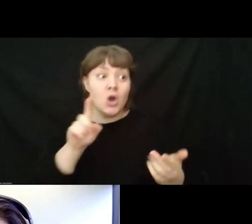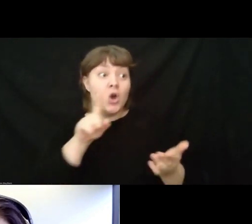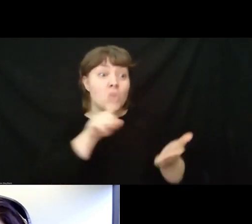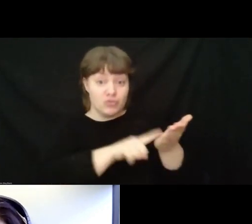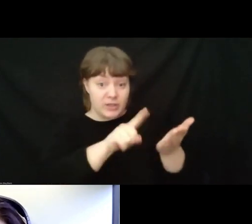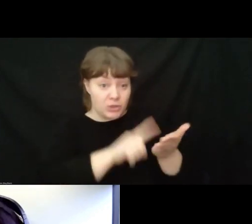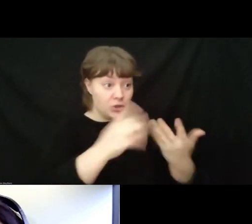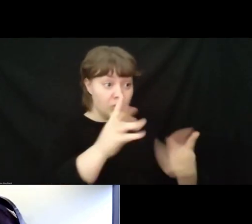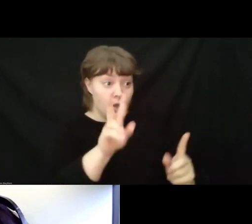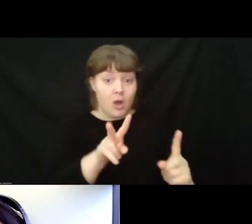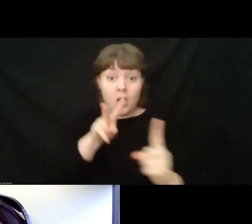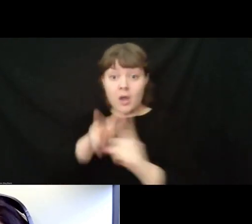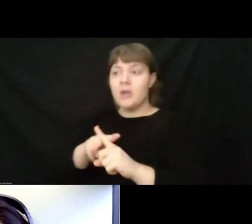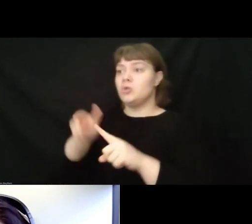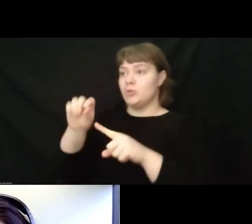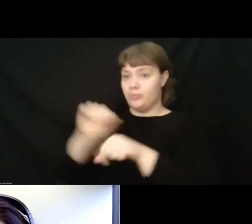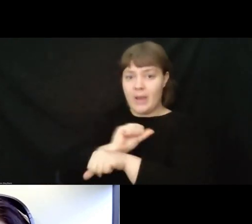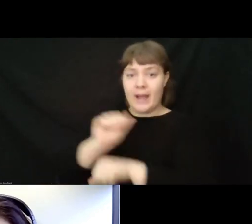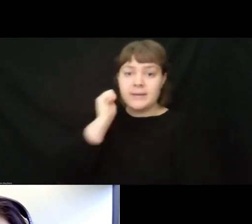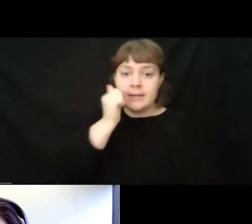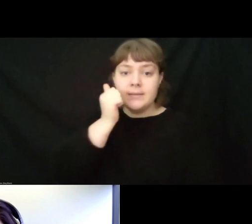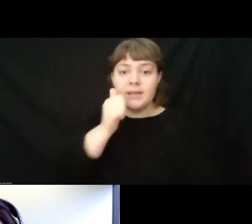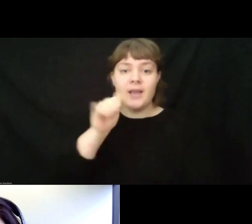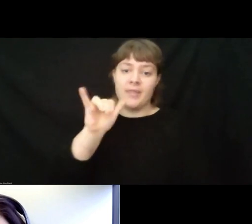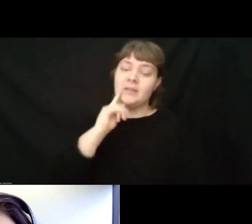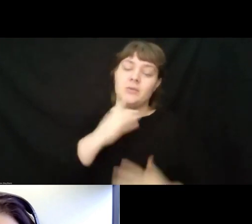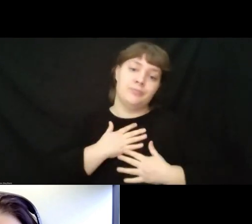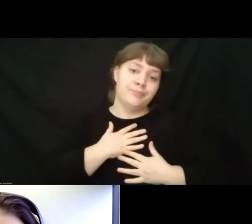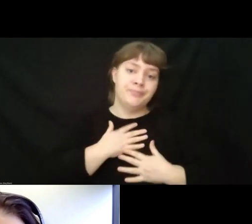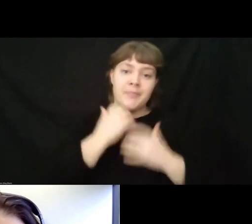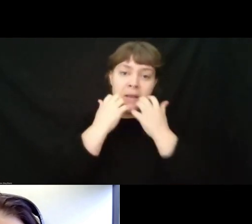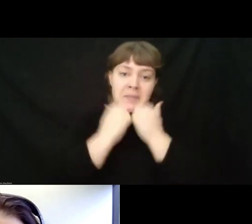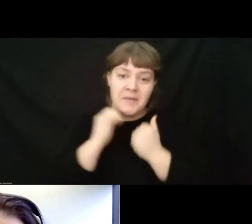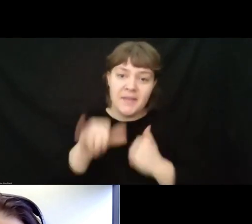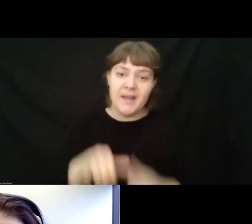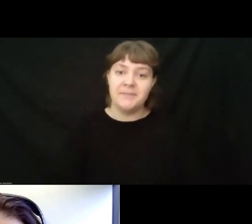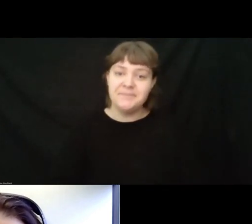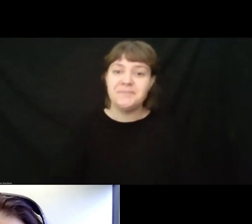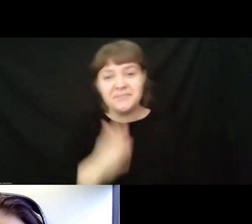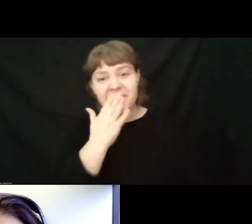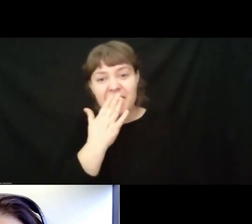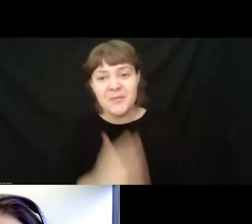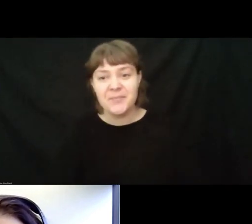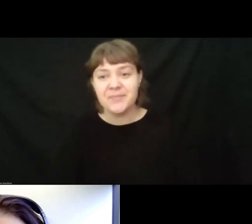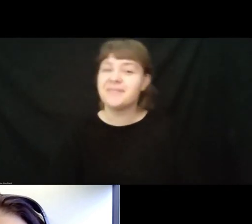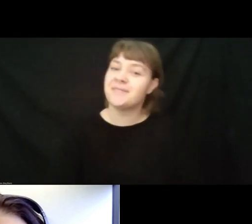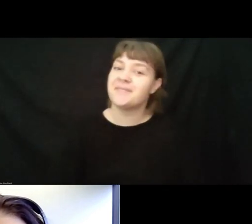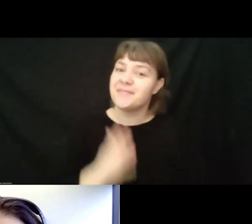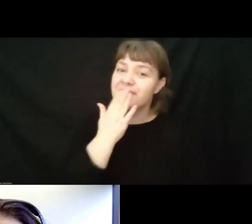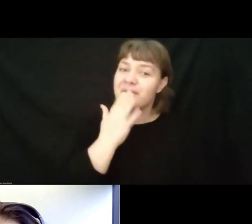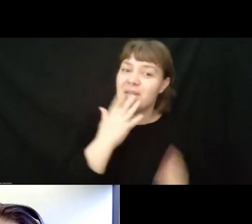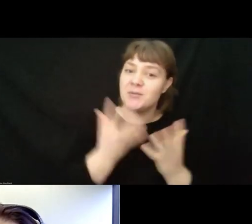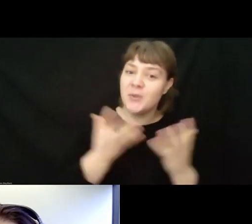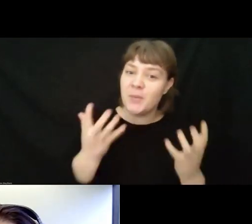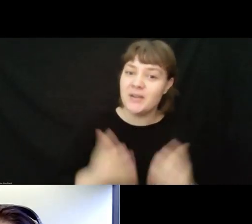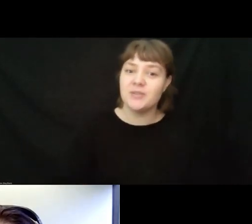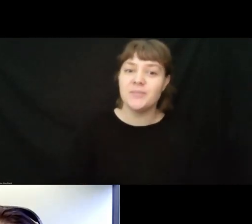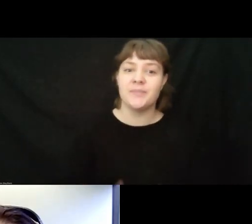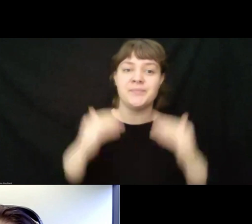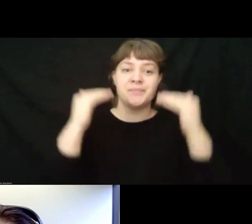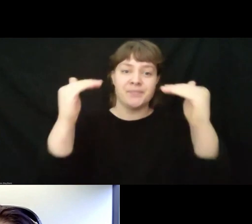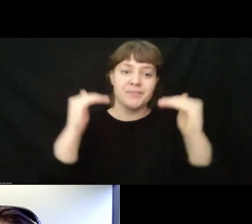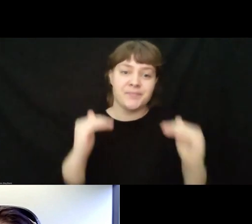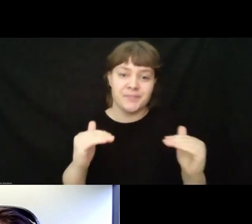practice. And that's what I love the most. So thank you. Great. Thank you so much. So we're going to move to the